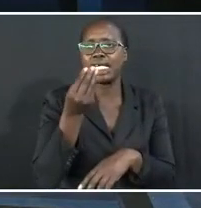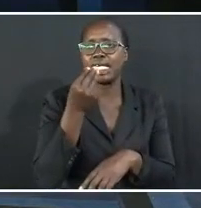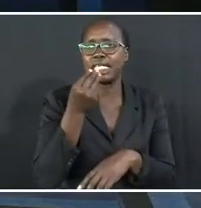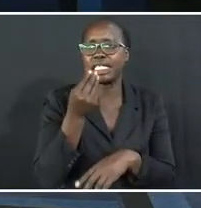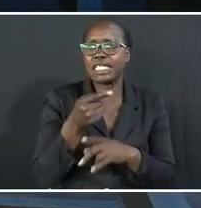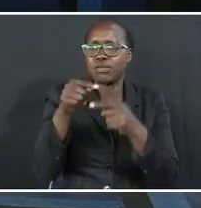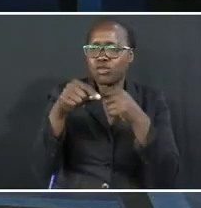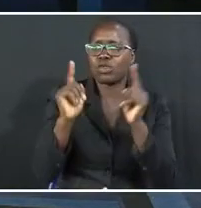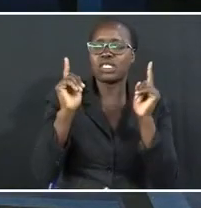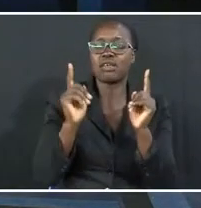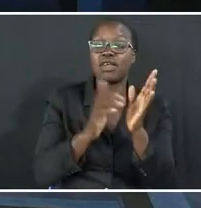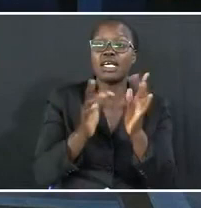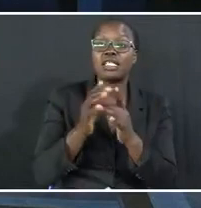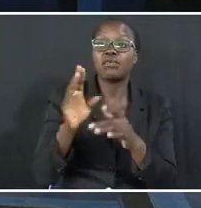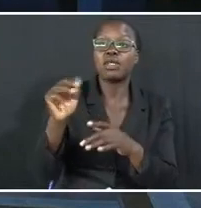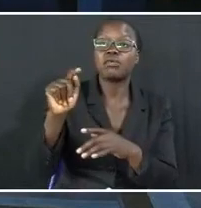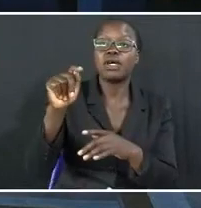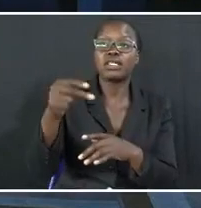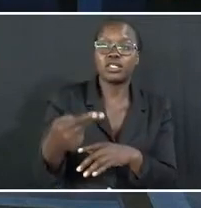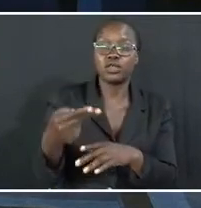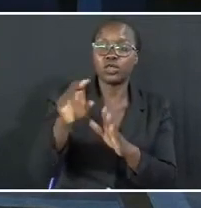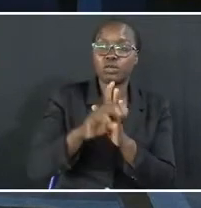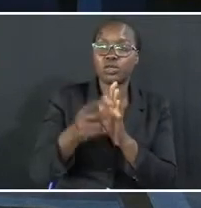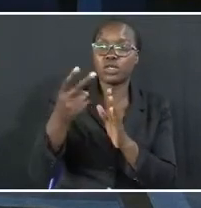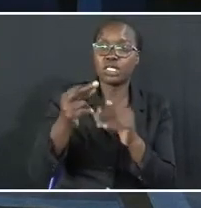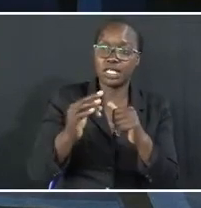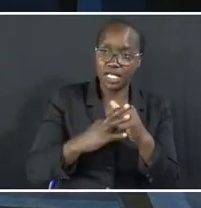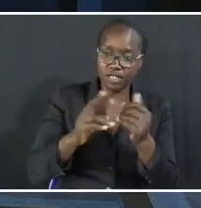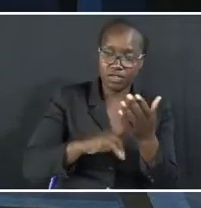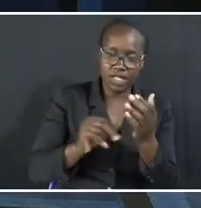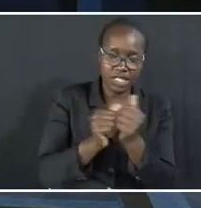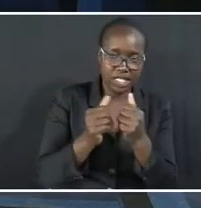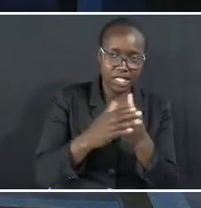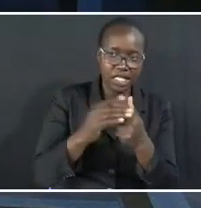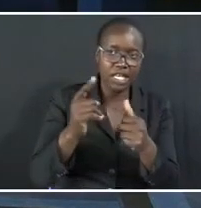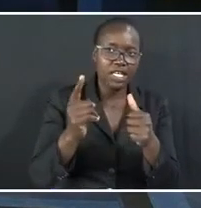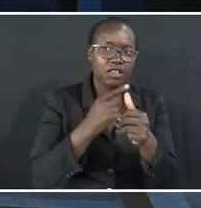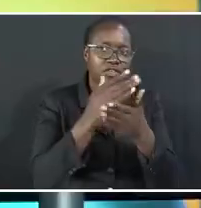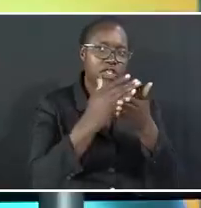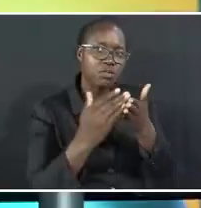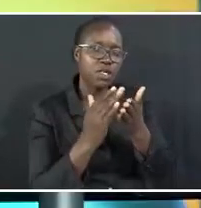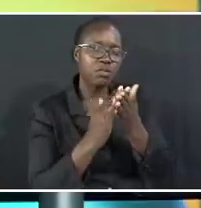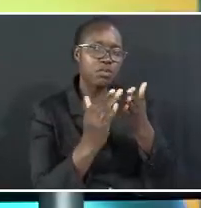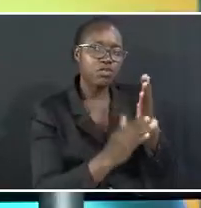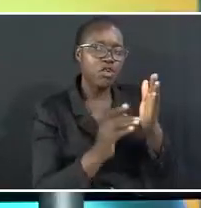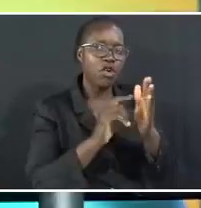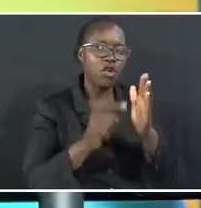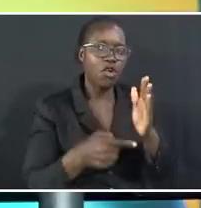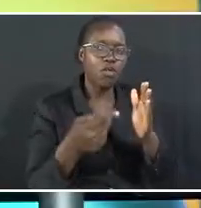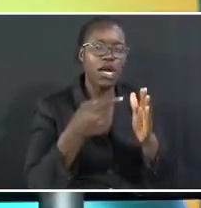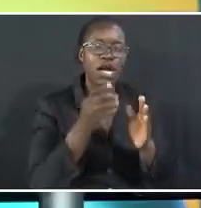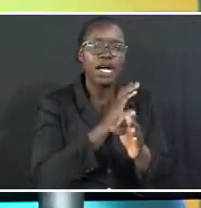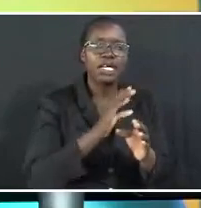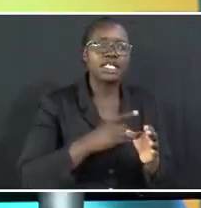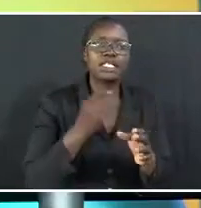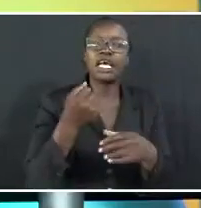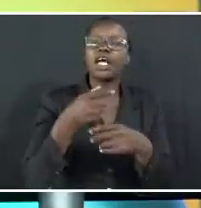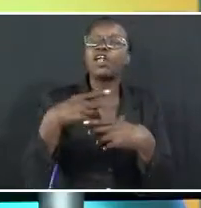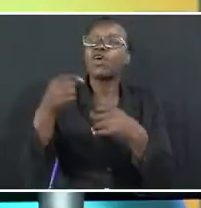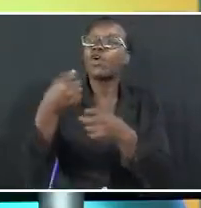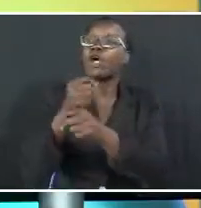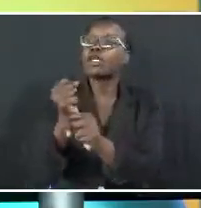yourself. The Bible in Matthew chapter 28, verse 19, the first part before that comma, Christ tells us, go and